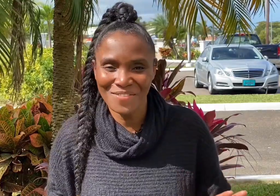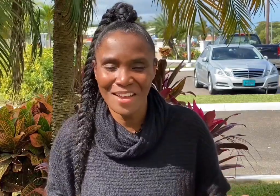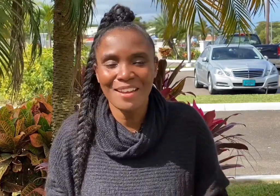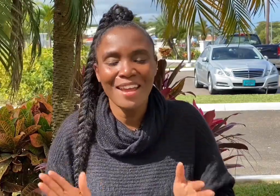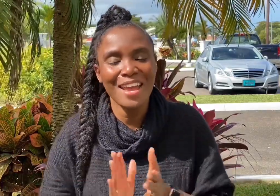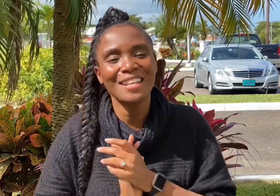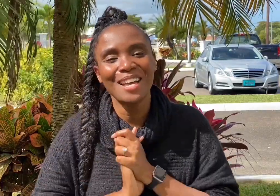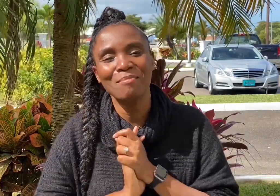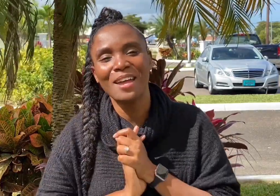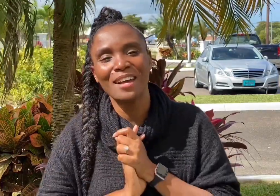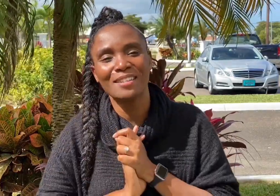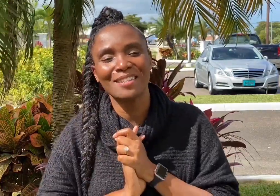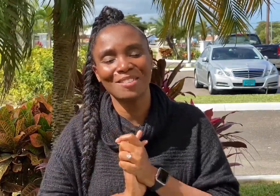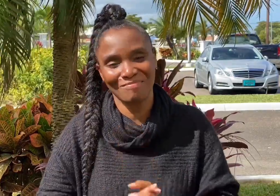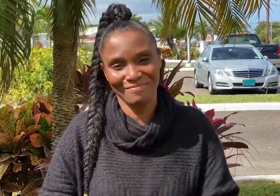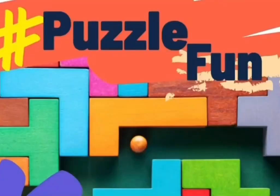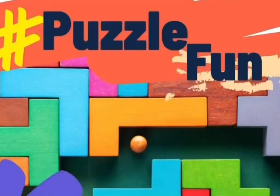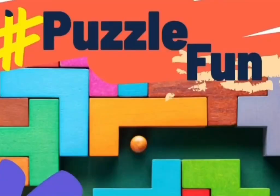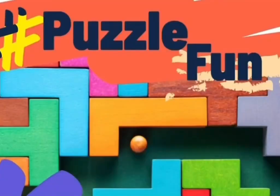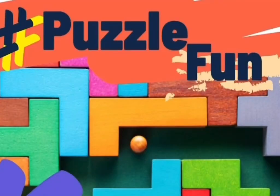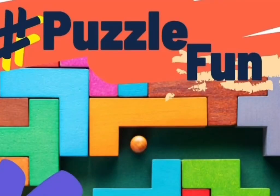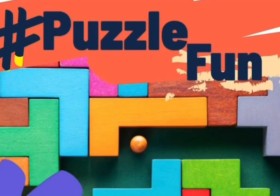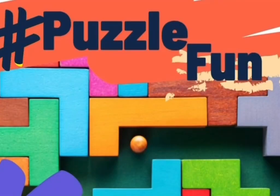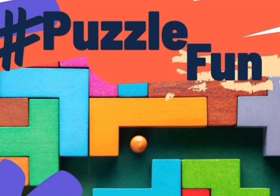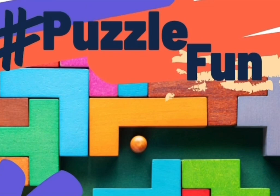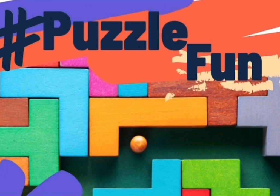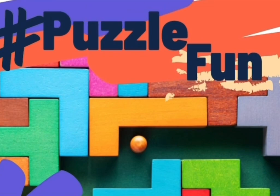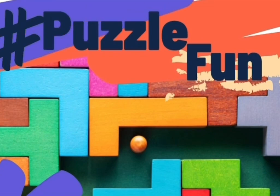Hashtag Puzzle Fun is up next.